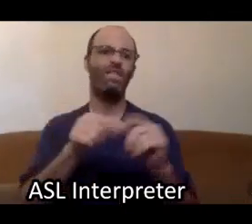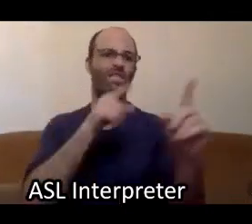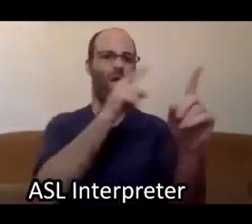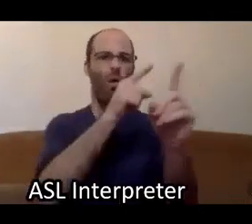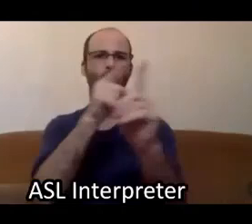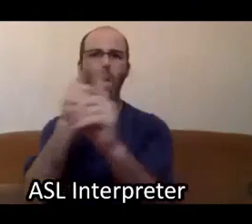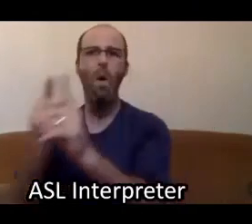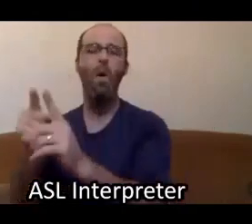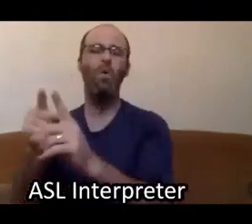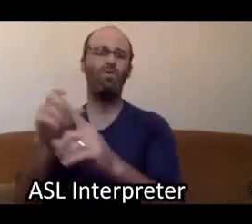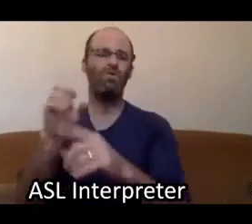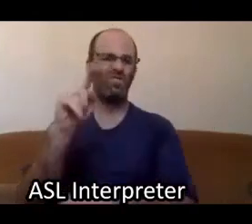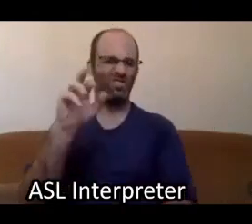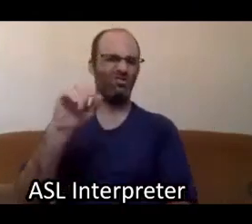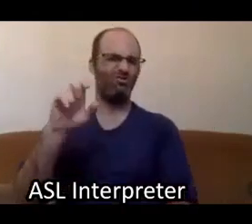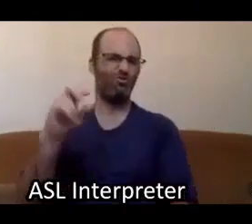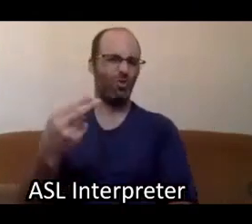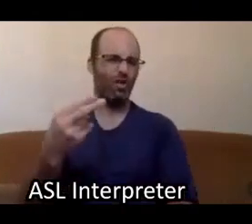for. And